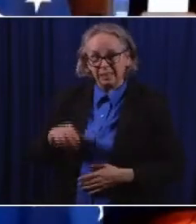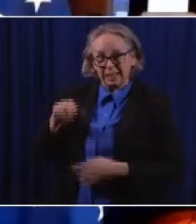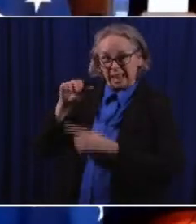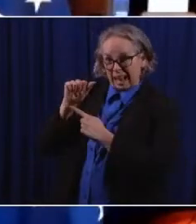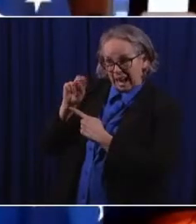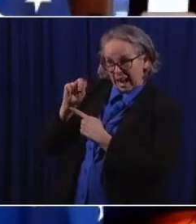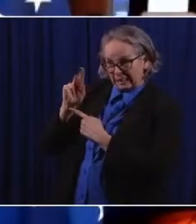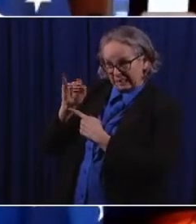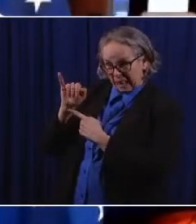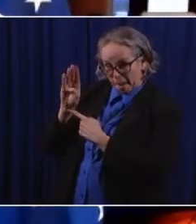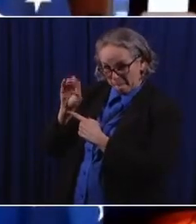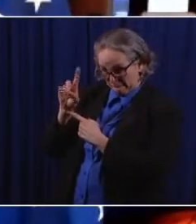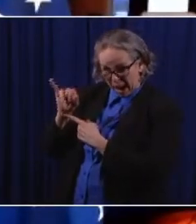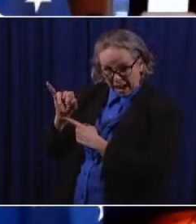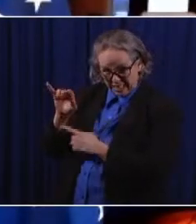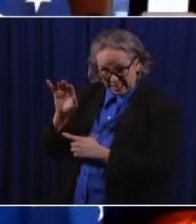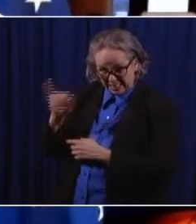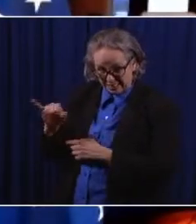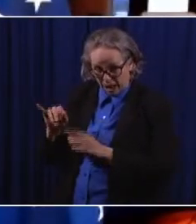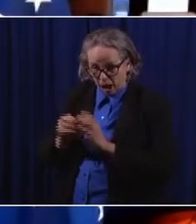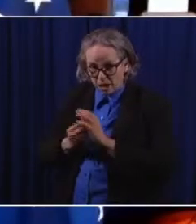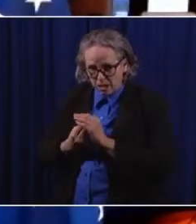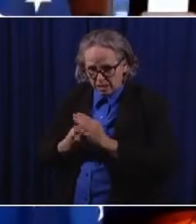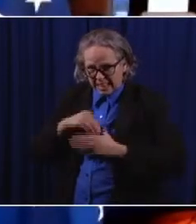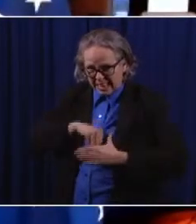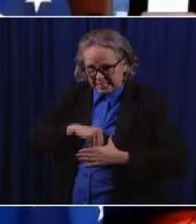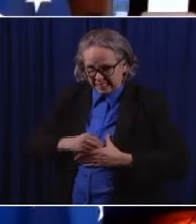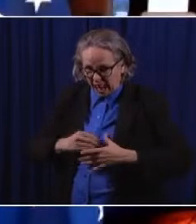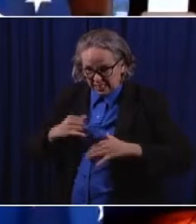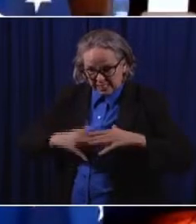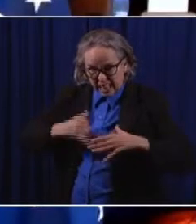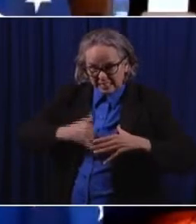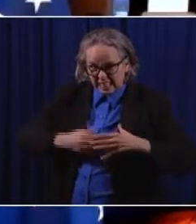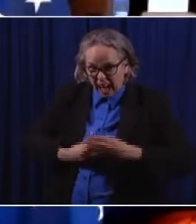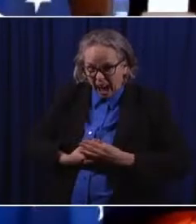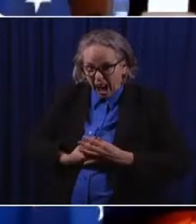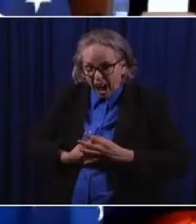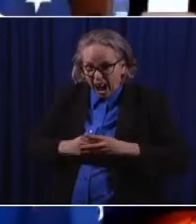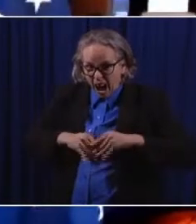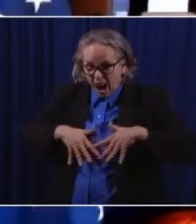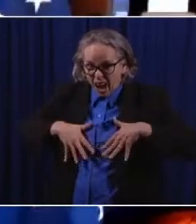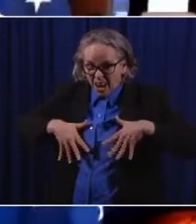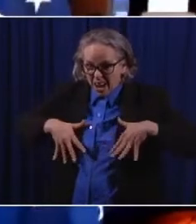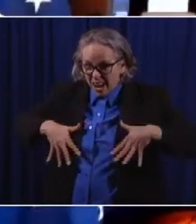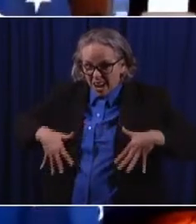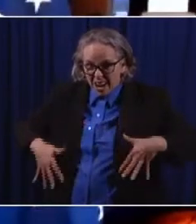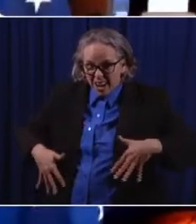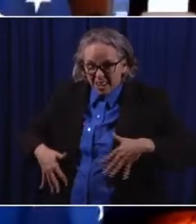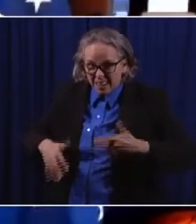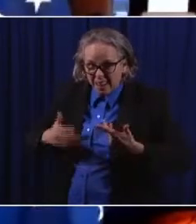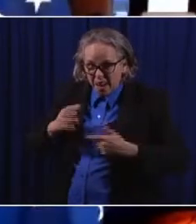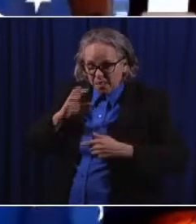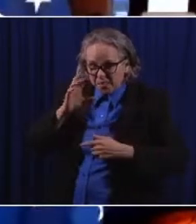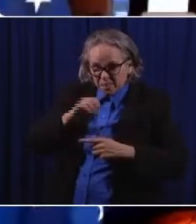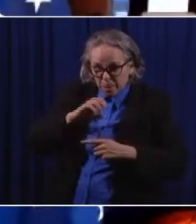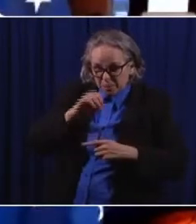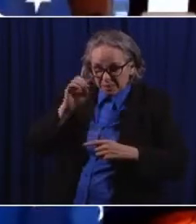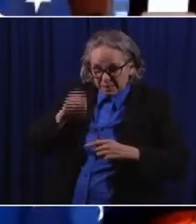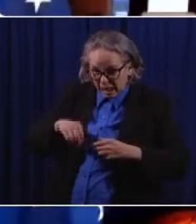I heard you say, maybe you didn't say it in this, but on another time, about 50% of them, 50% of the sample